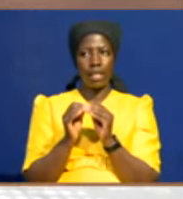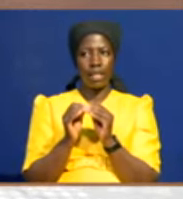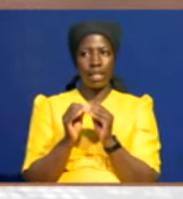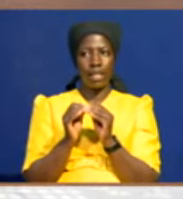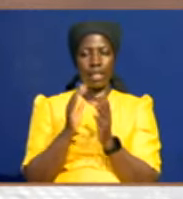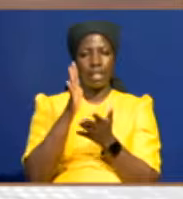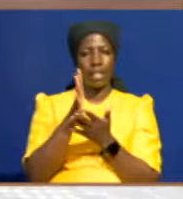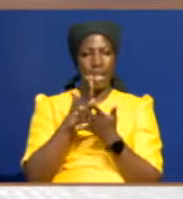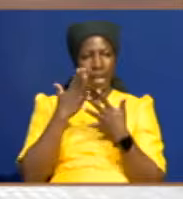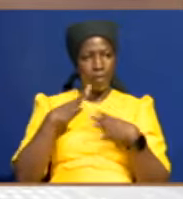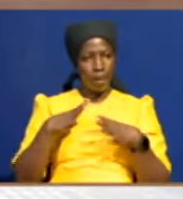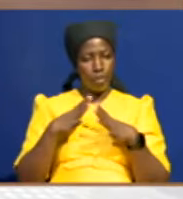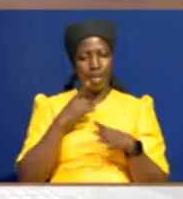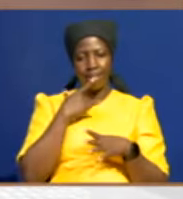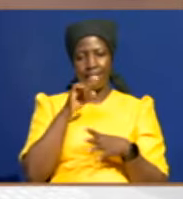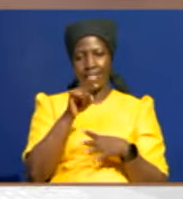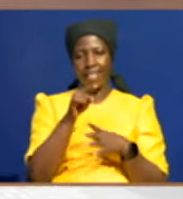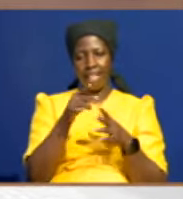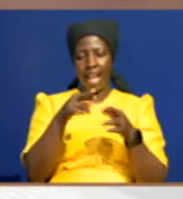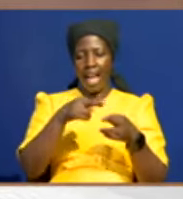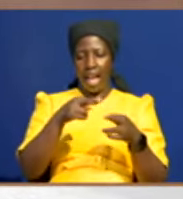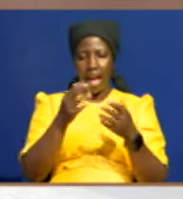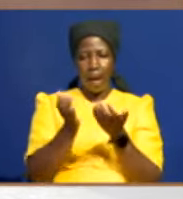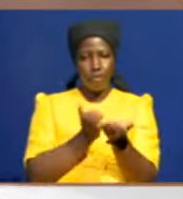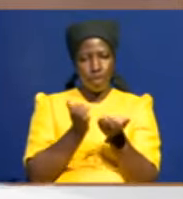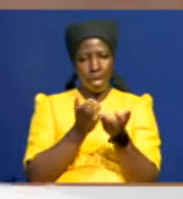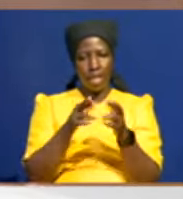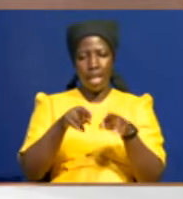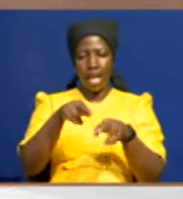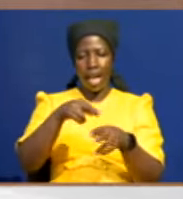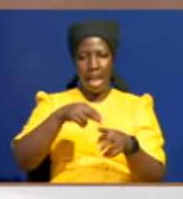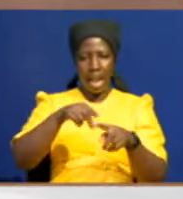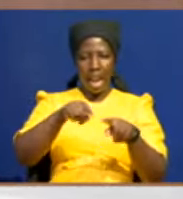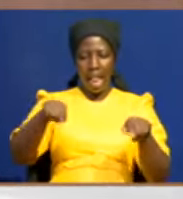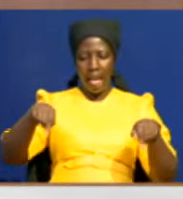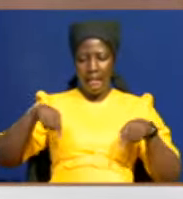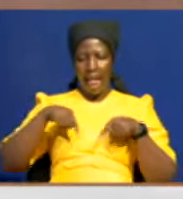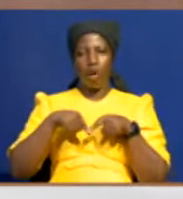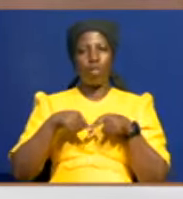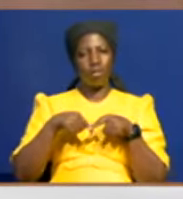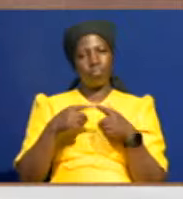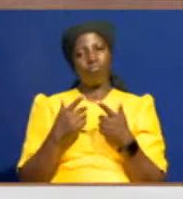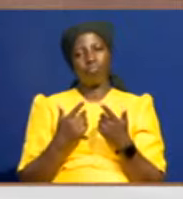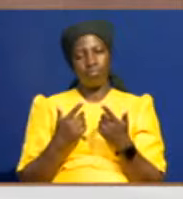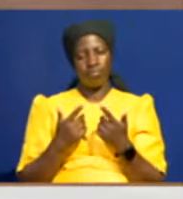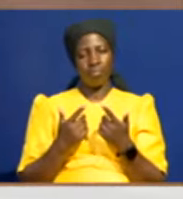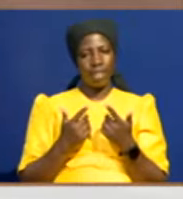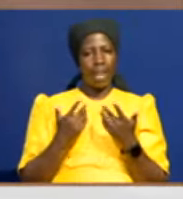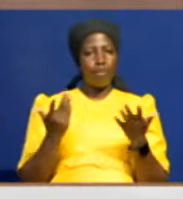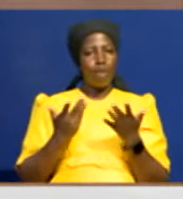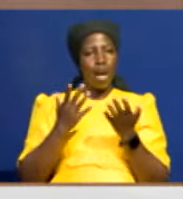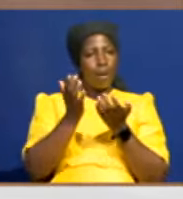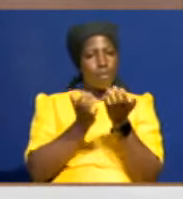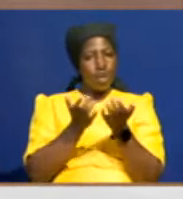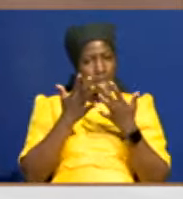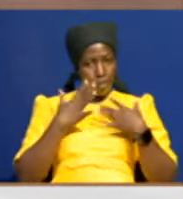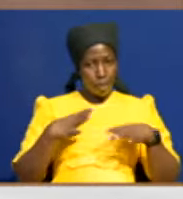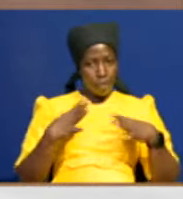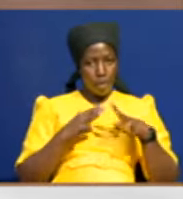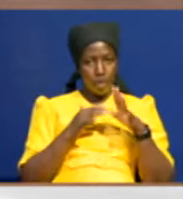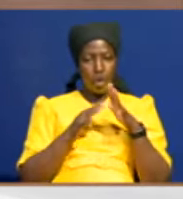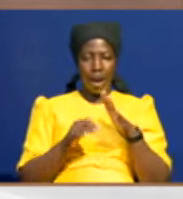Some people call it a round table or a business round table. And there, our entrepreneurs, under the patronage